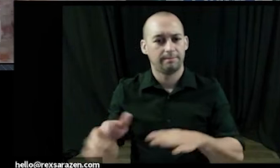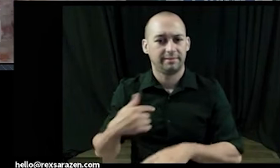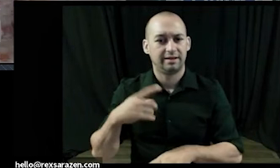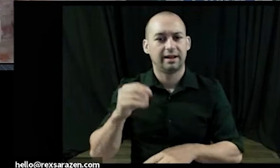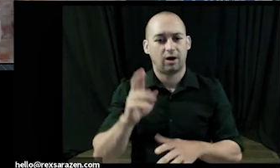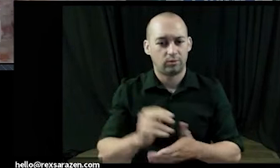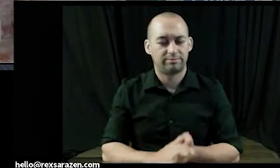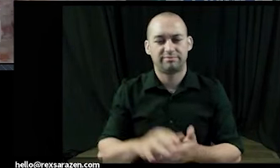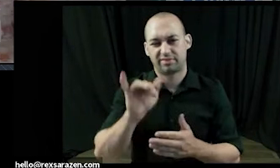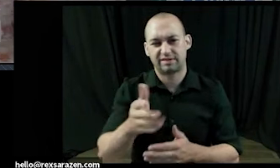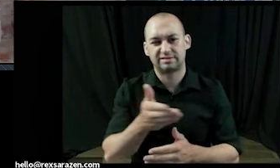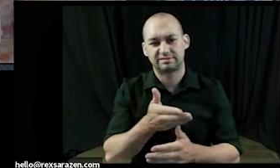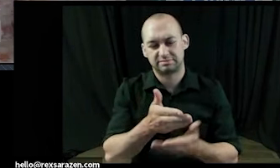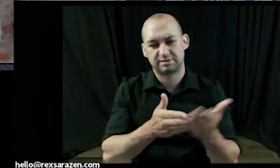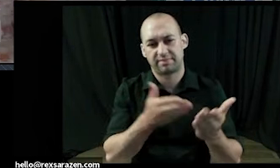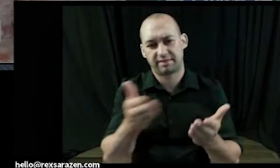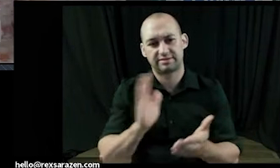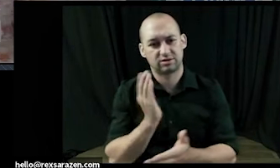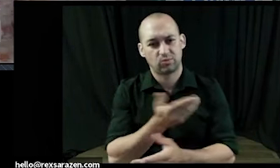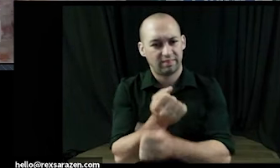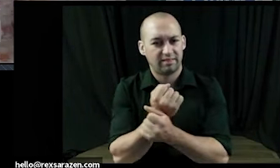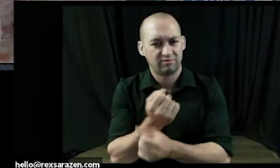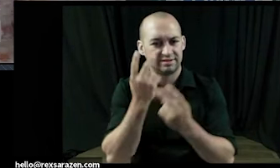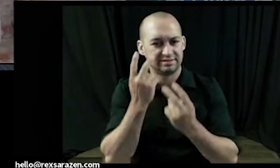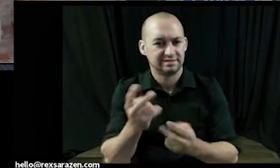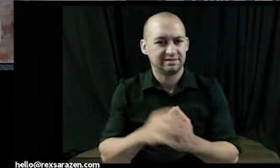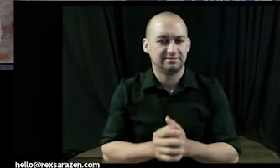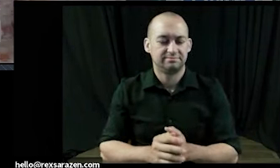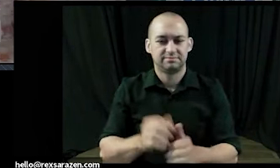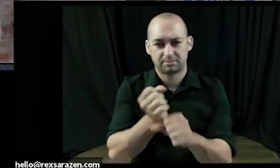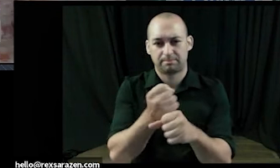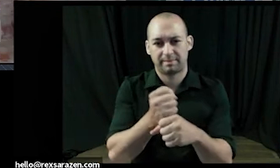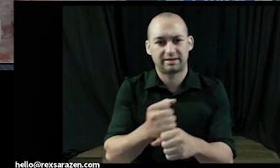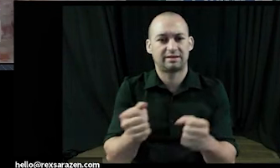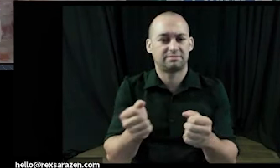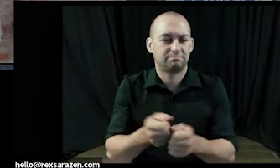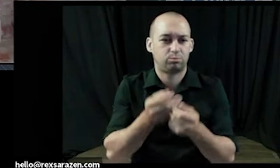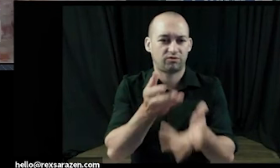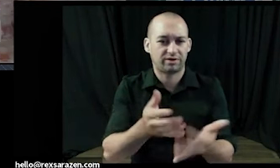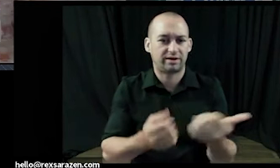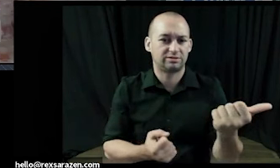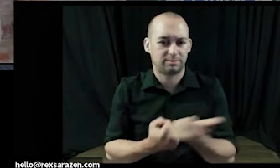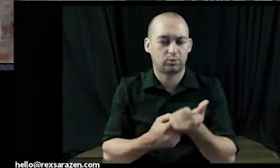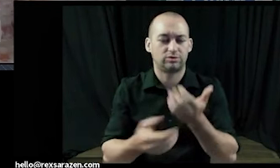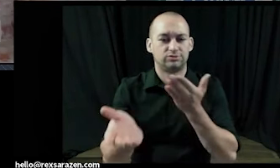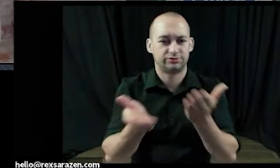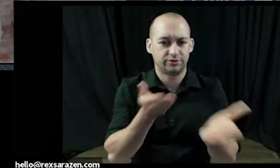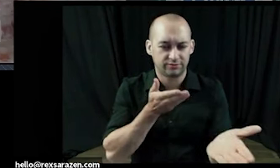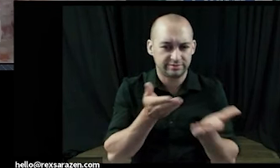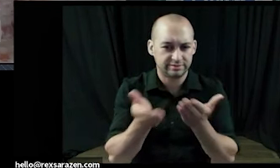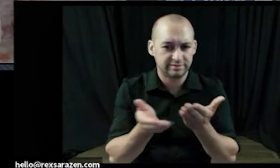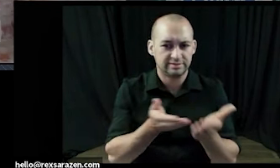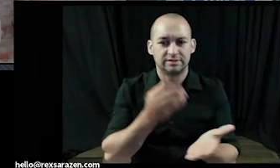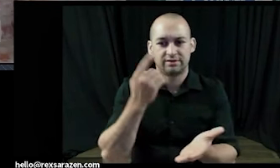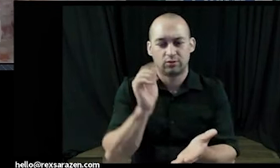is just the things that we love to see, that we are making or providing support and services to